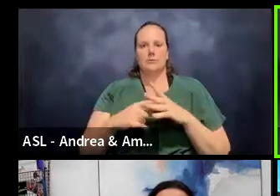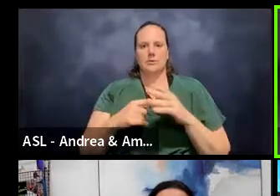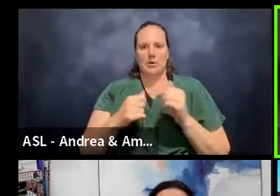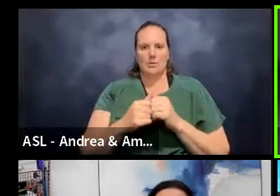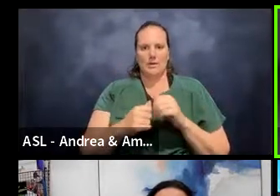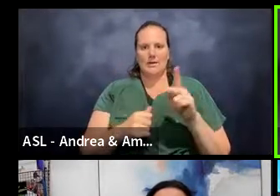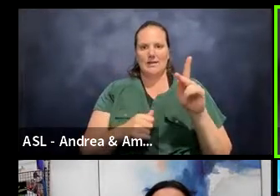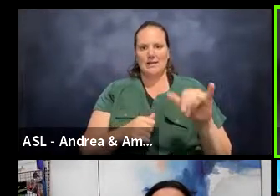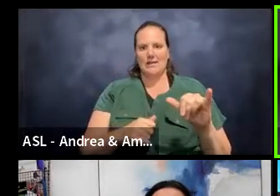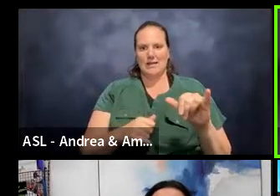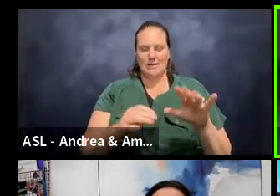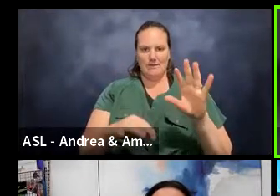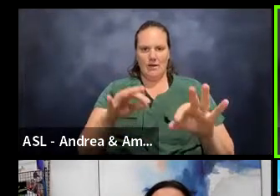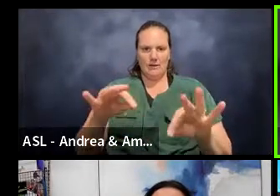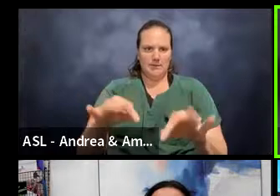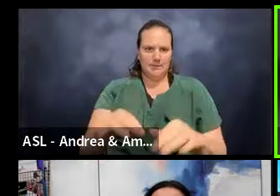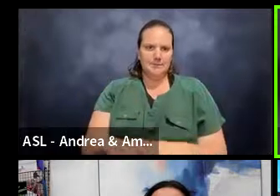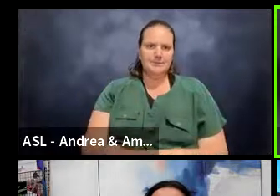key findings.